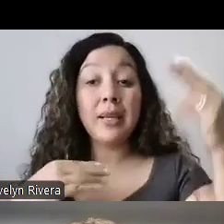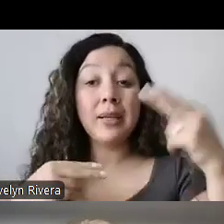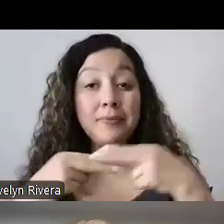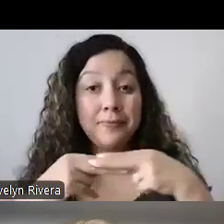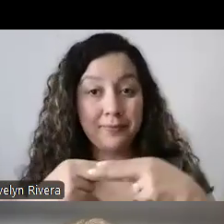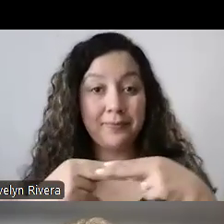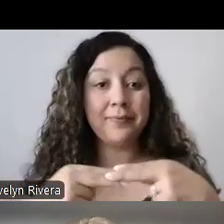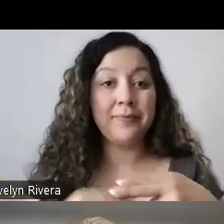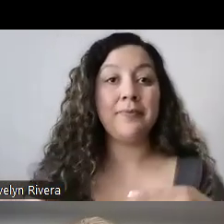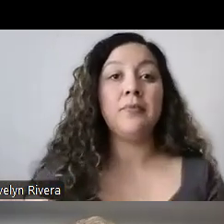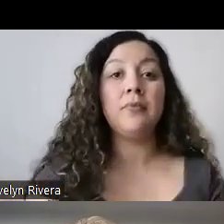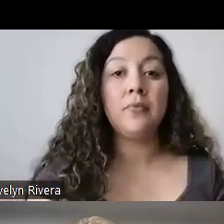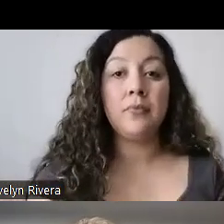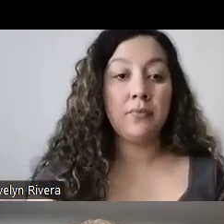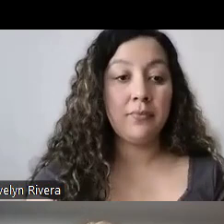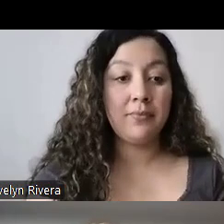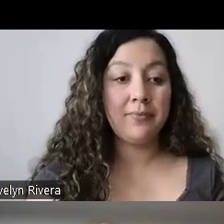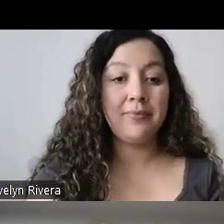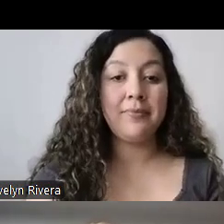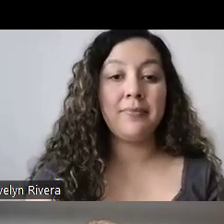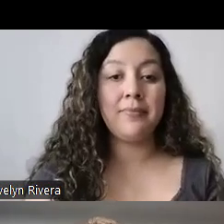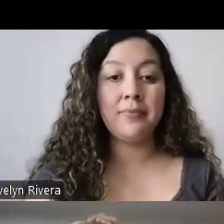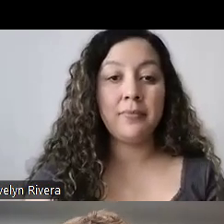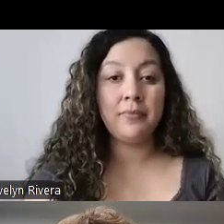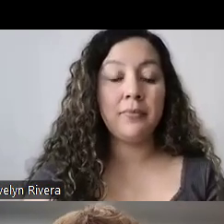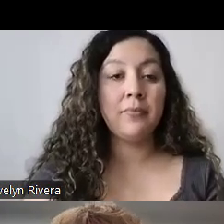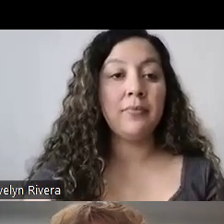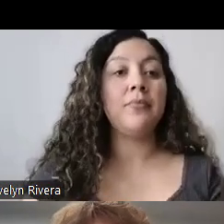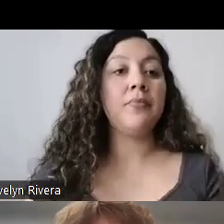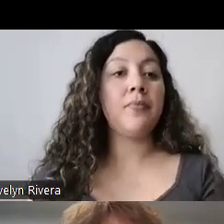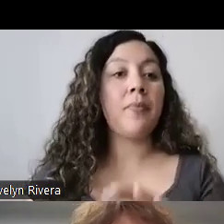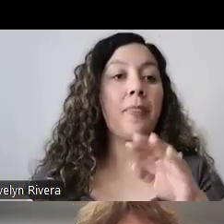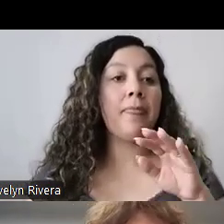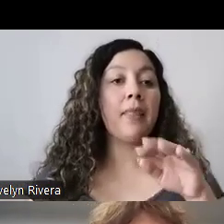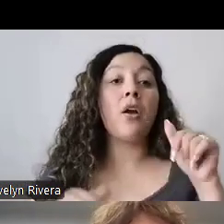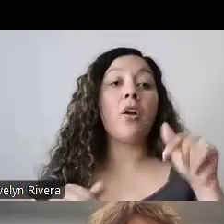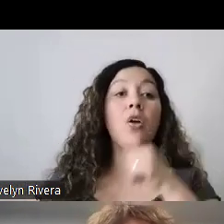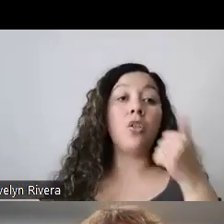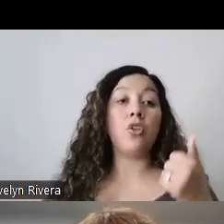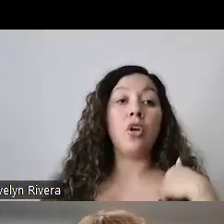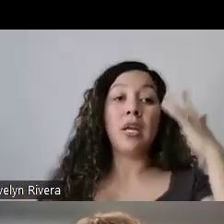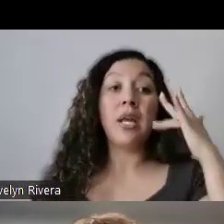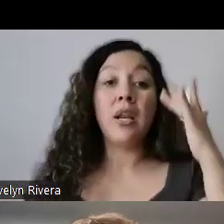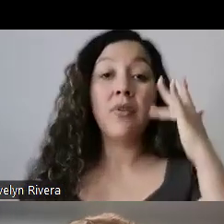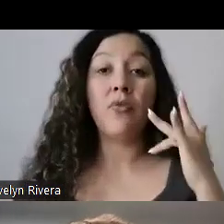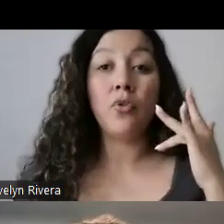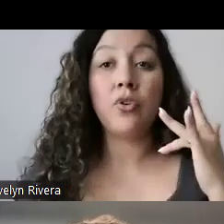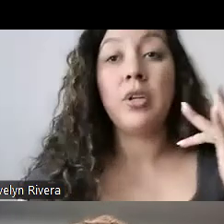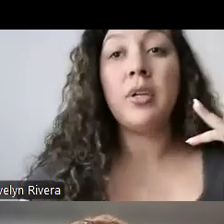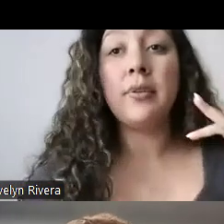And here there are some quotes for participants in my research, all from California. And I just